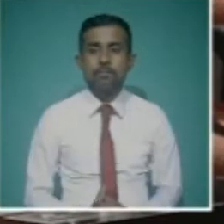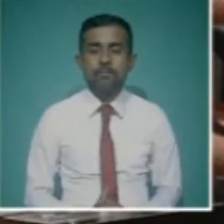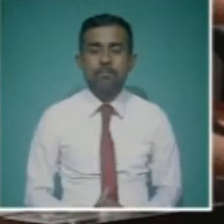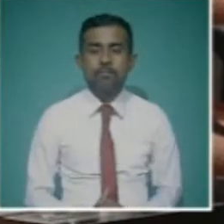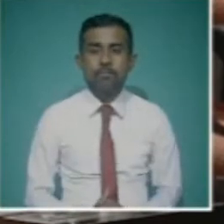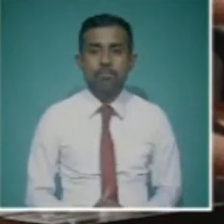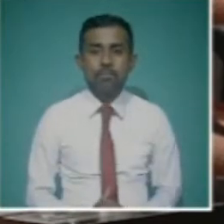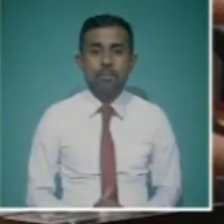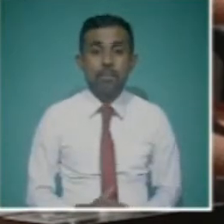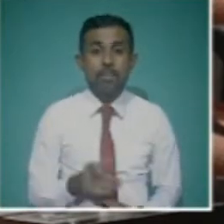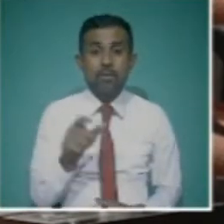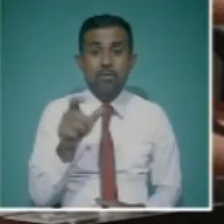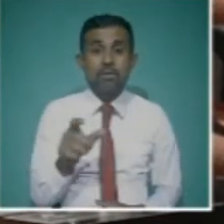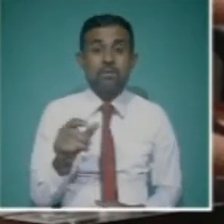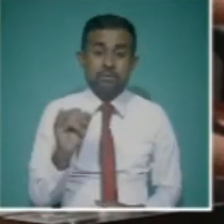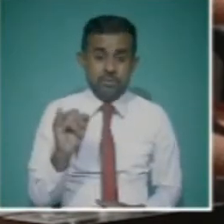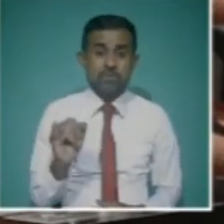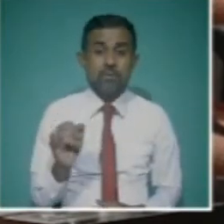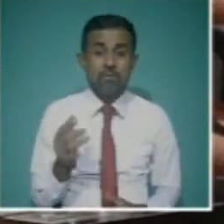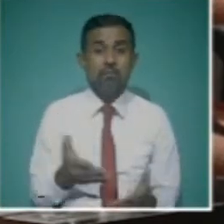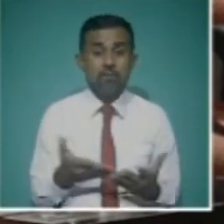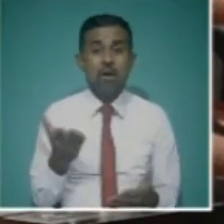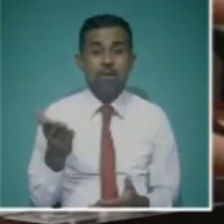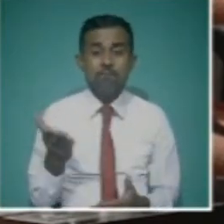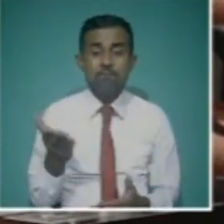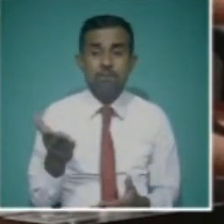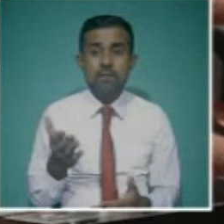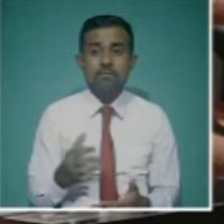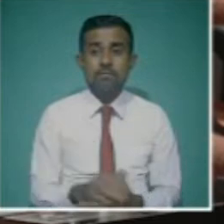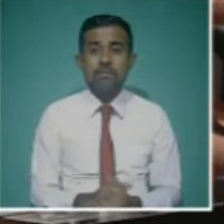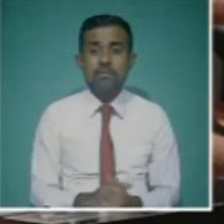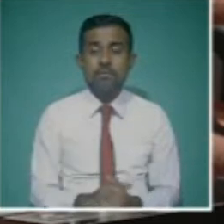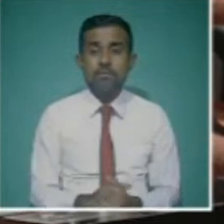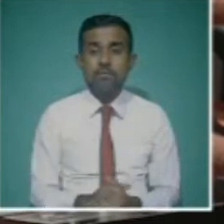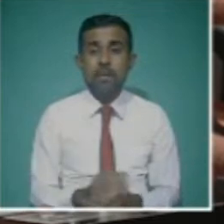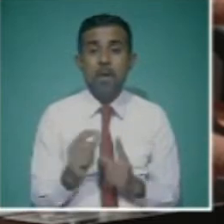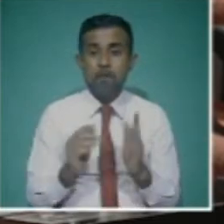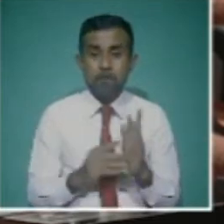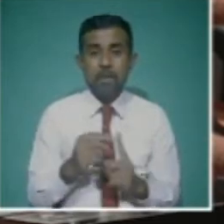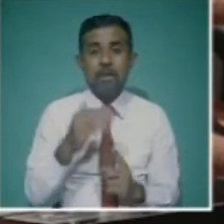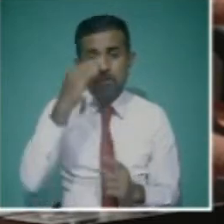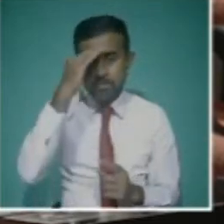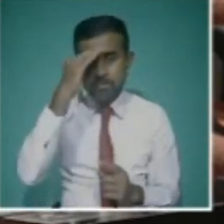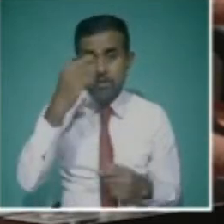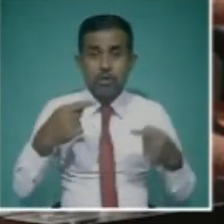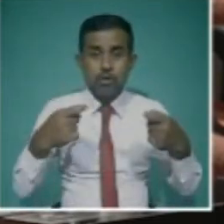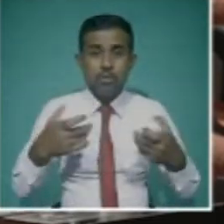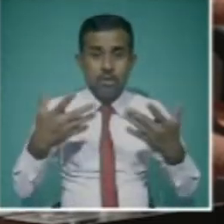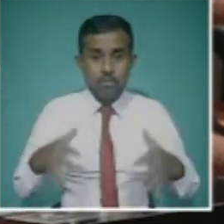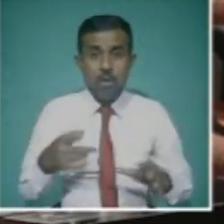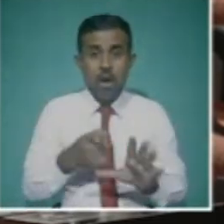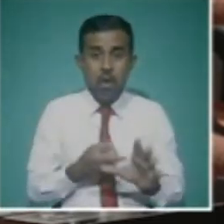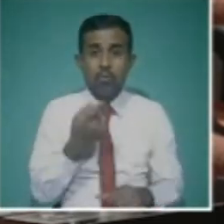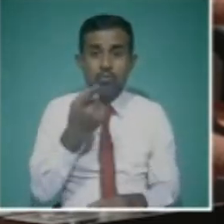off. So surely, Honorable Presiding Member, 14 years after the end of the war,